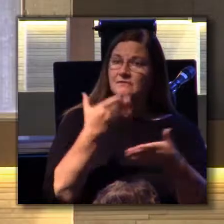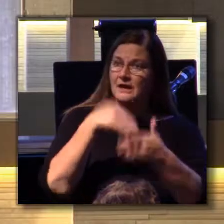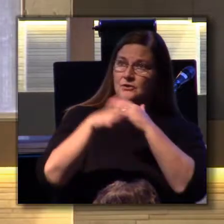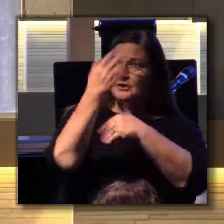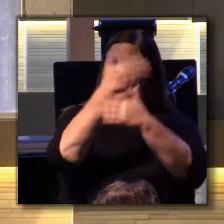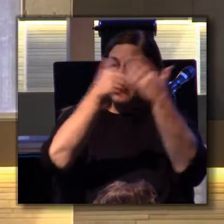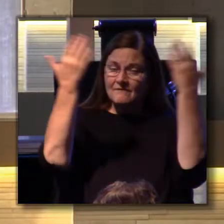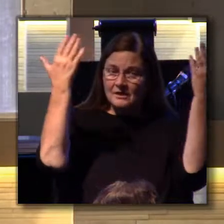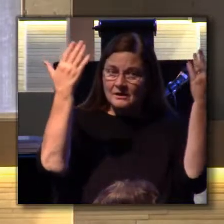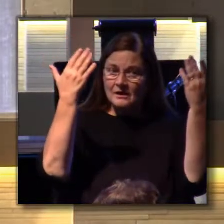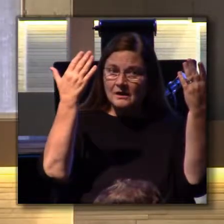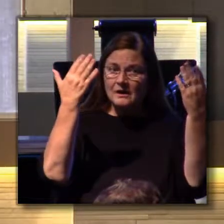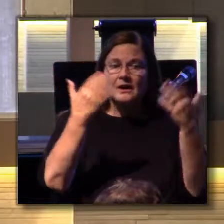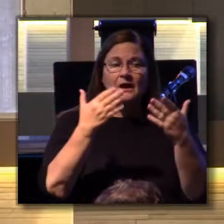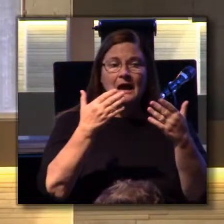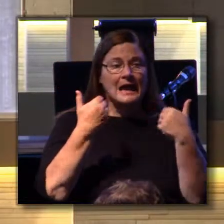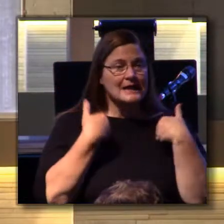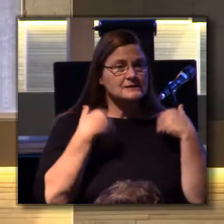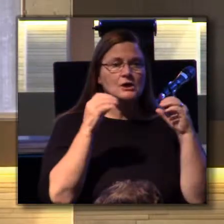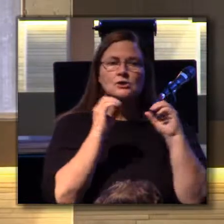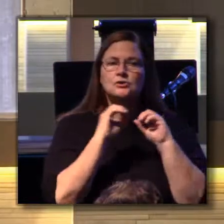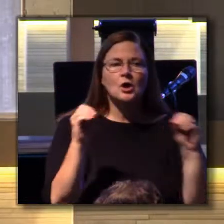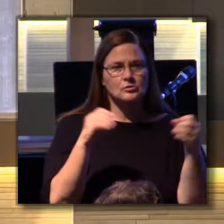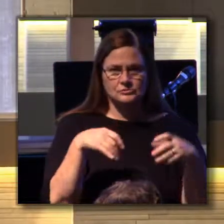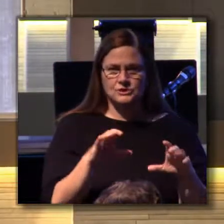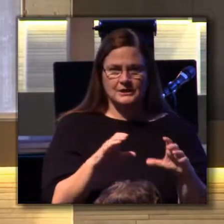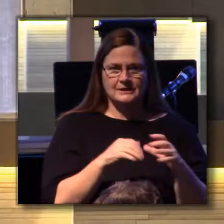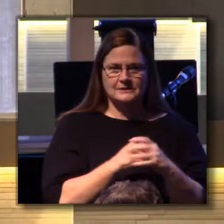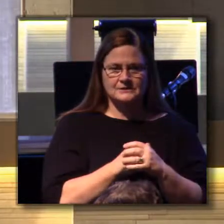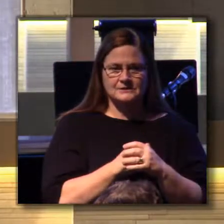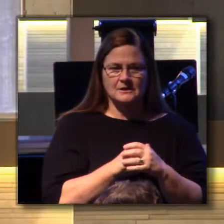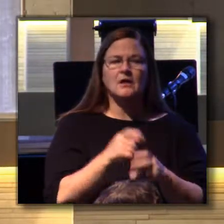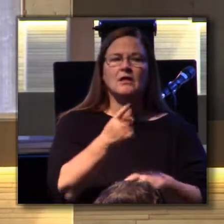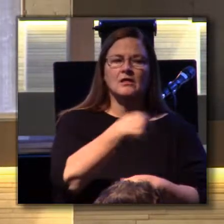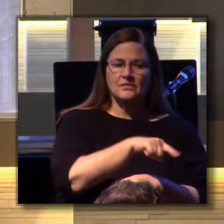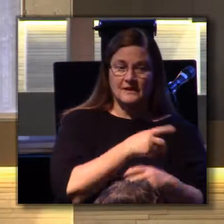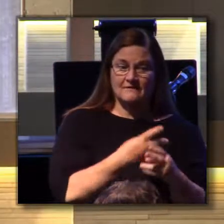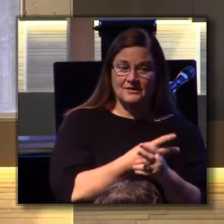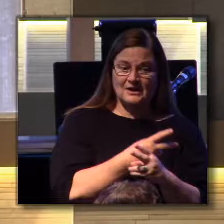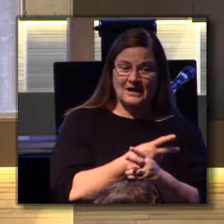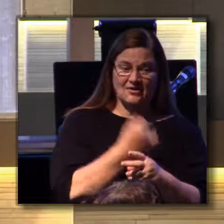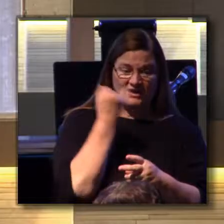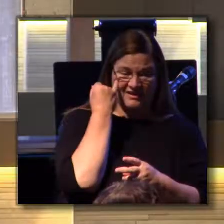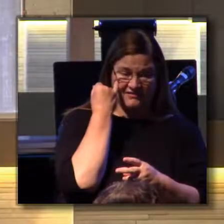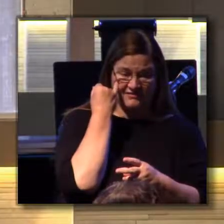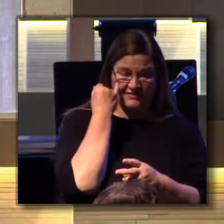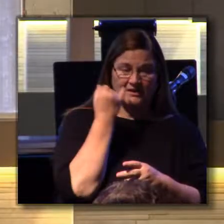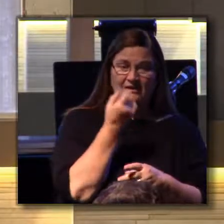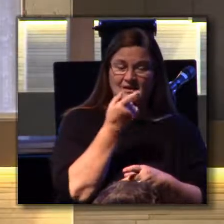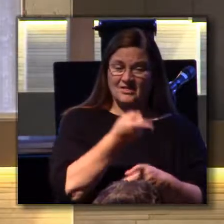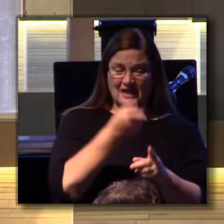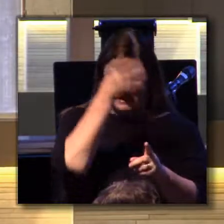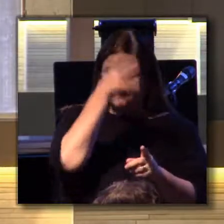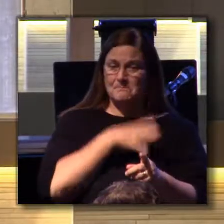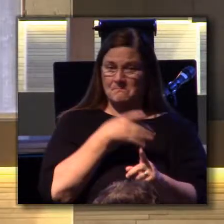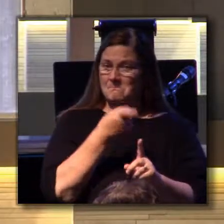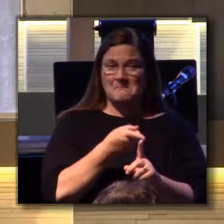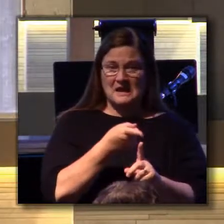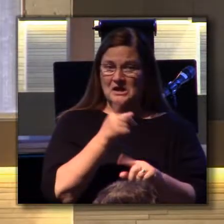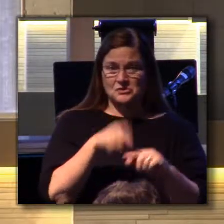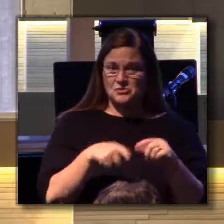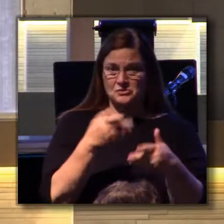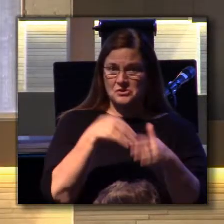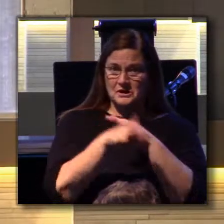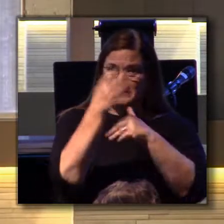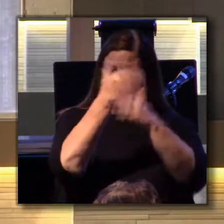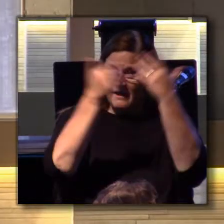heaven. And they figured out, if that's the case, then no one has a chance of getting into the kingdom